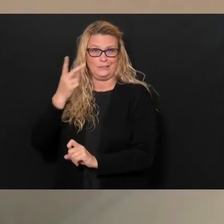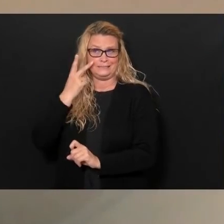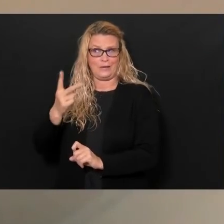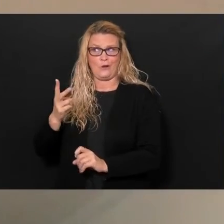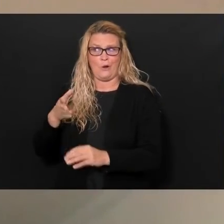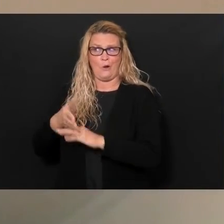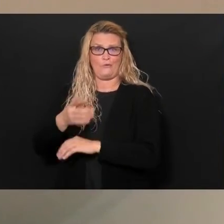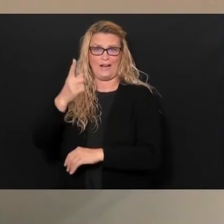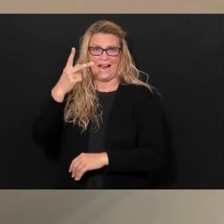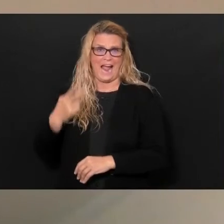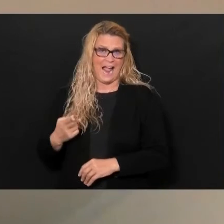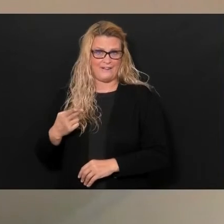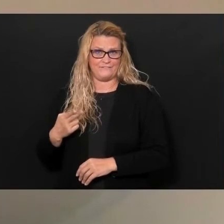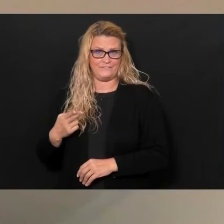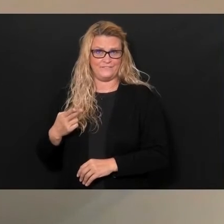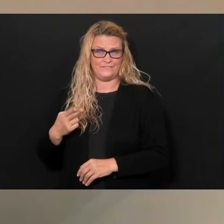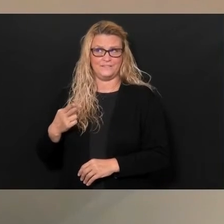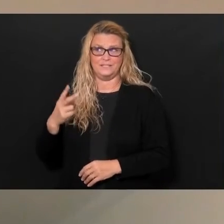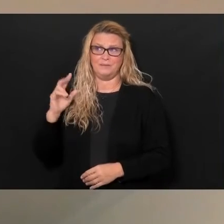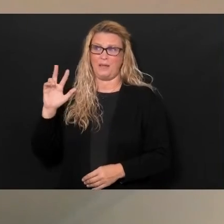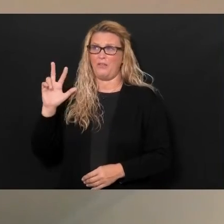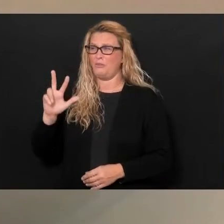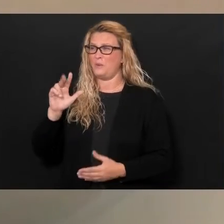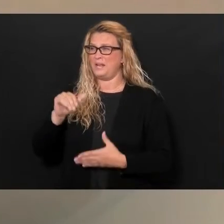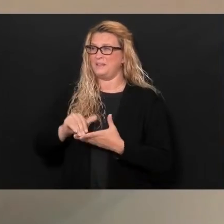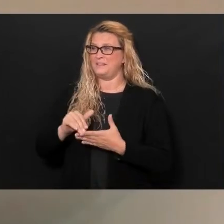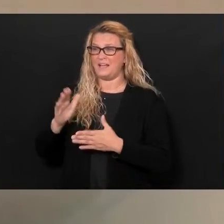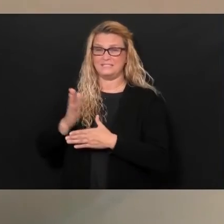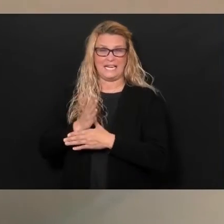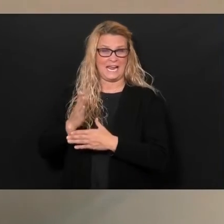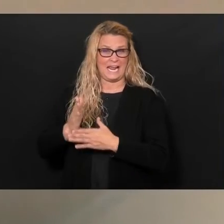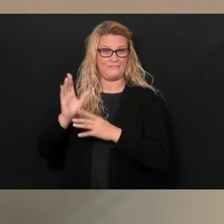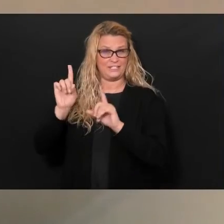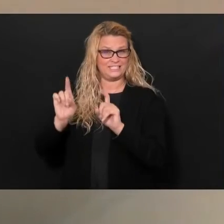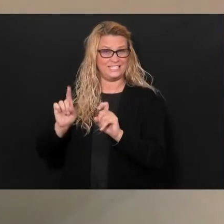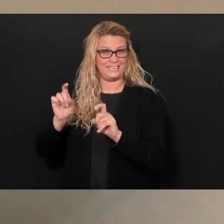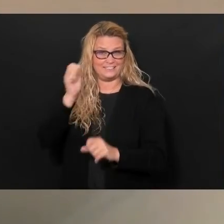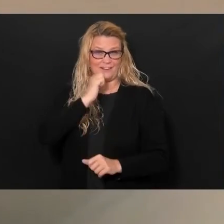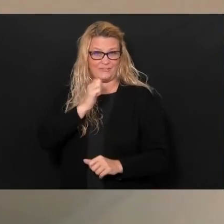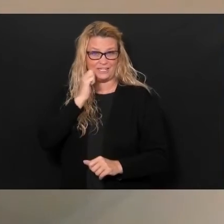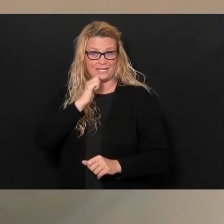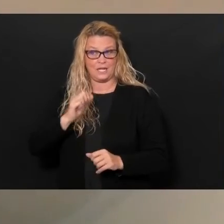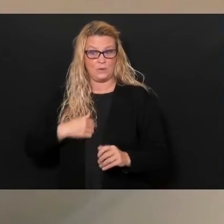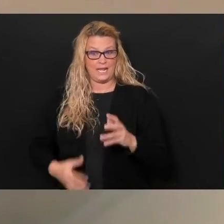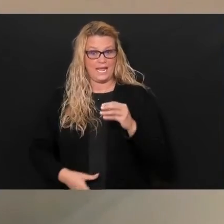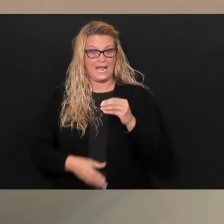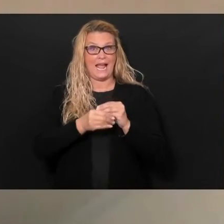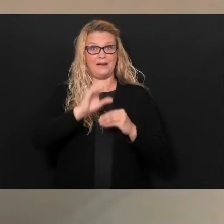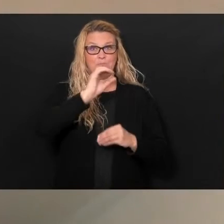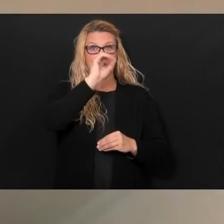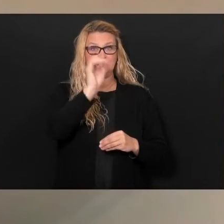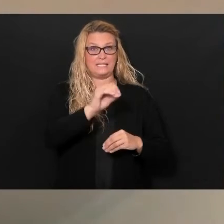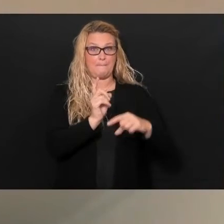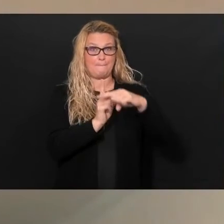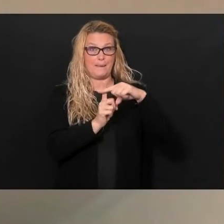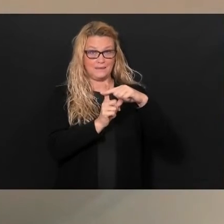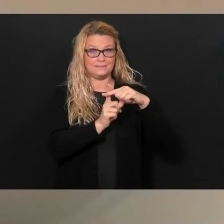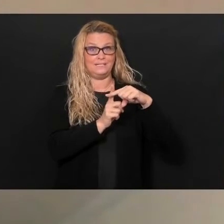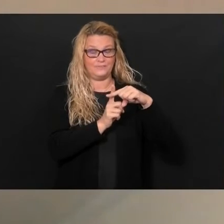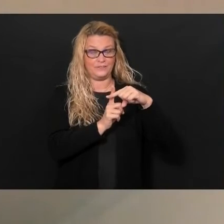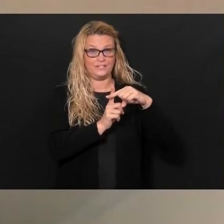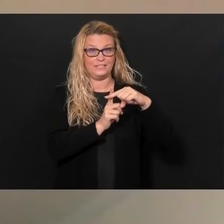half to less than 3,000 average tests a day. And since we've added the percent positive, which is another